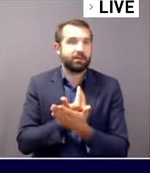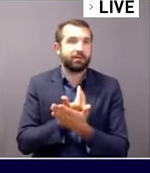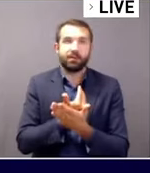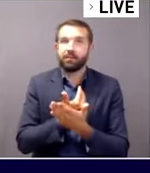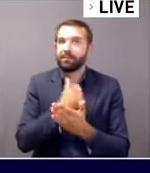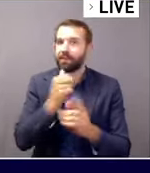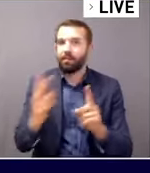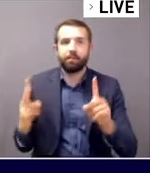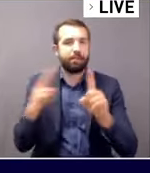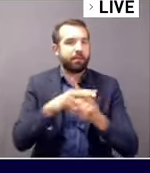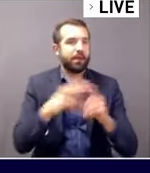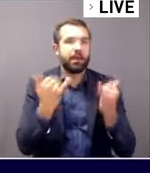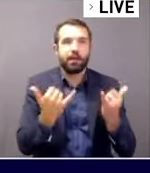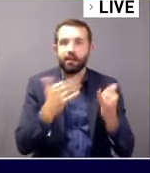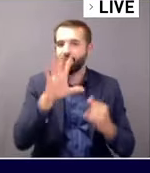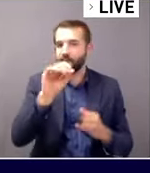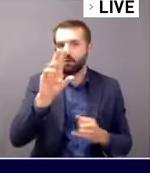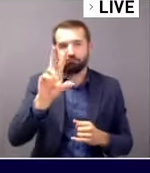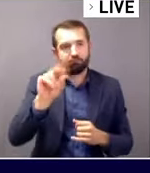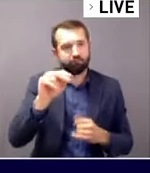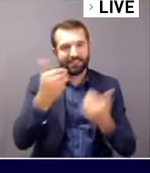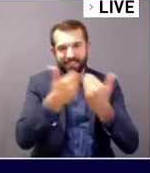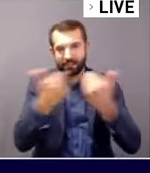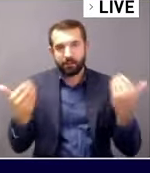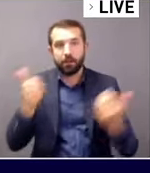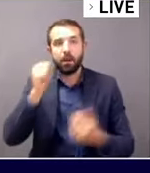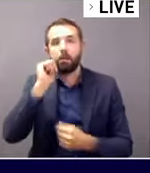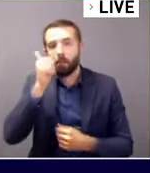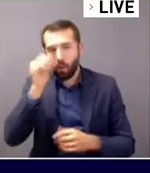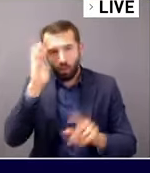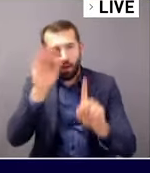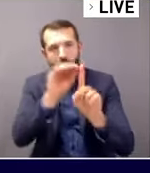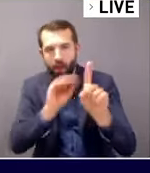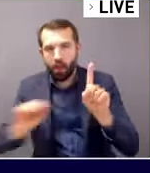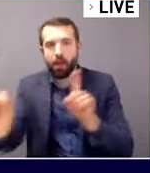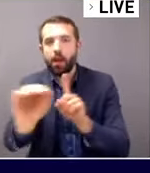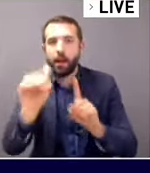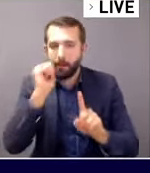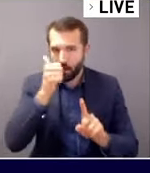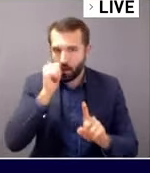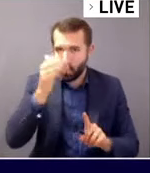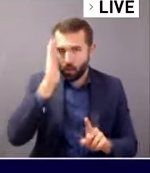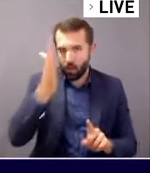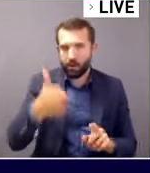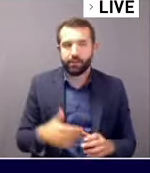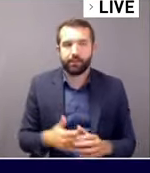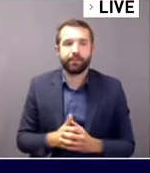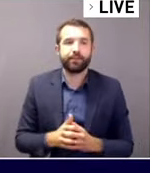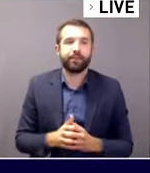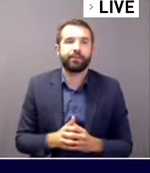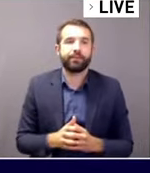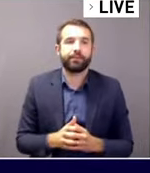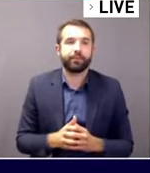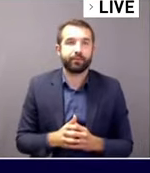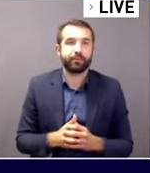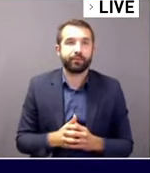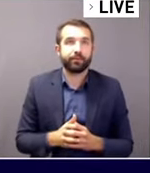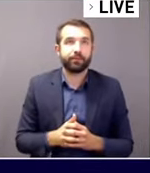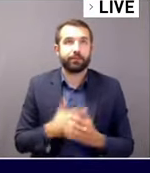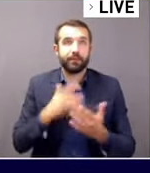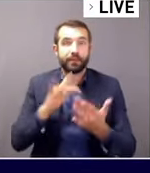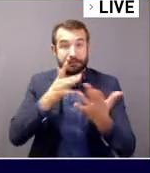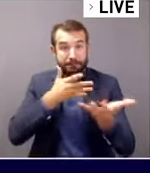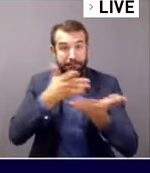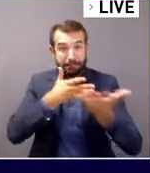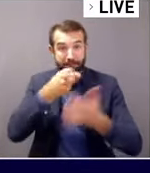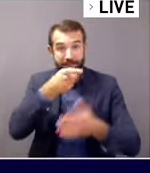are not reflected in today's case count. They will, however, be reflected in tomorrow's case count. We've